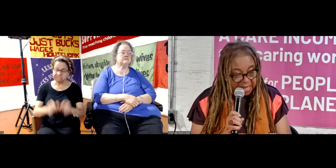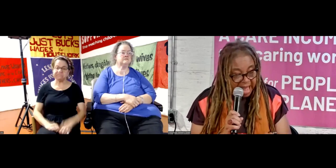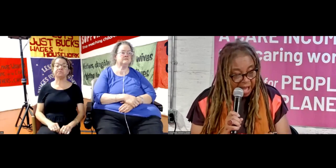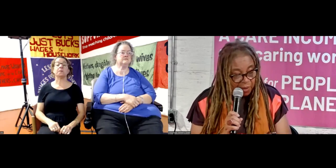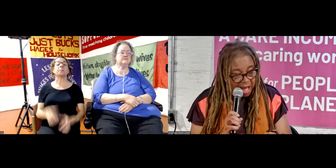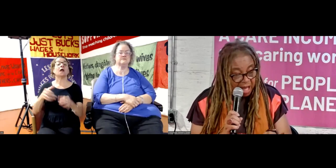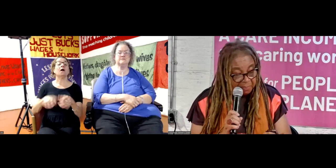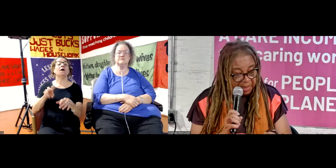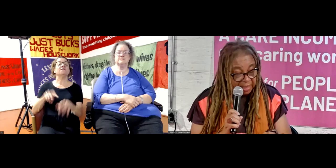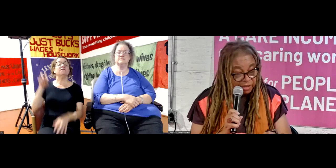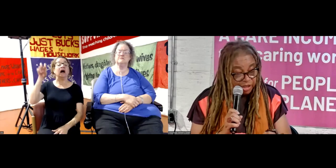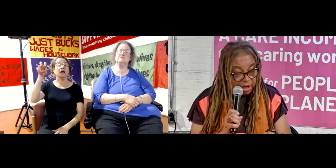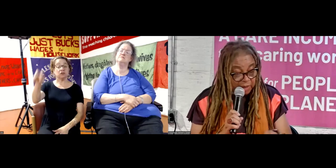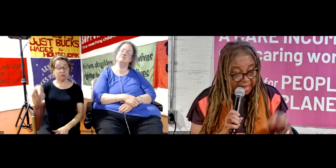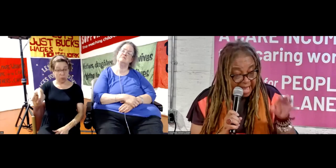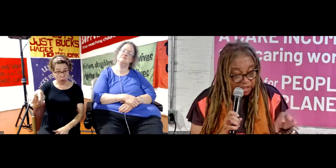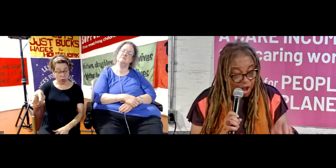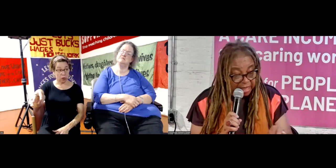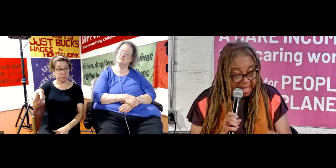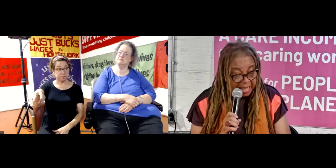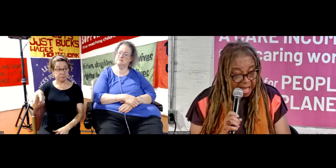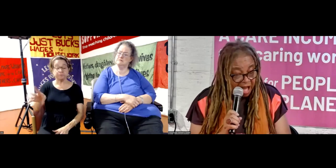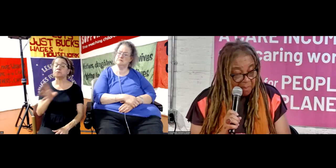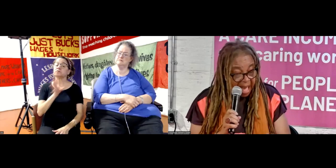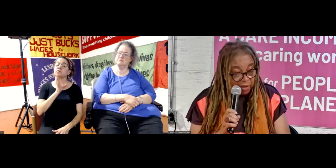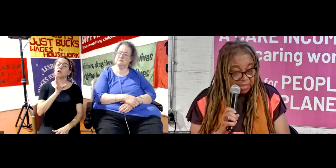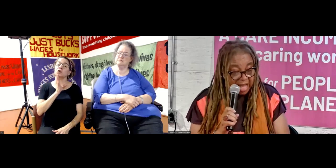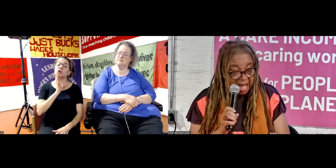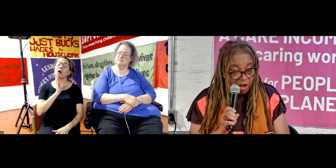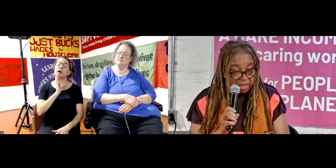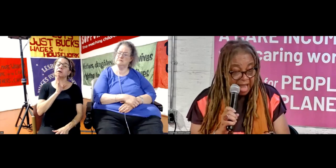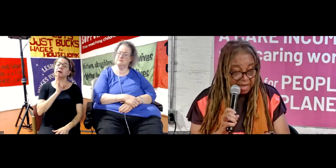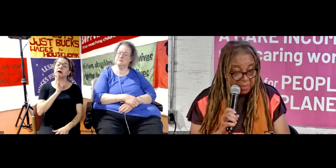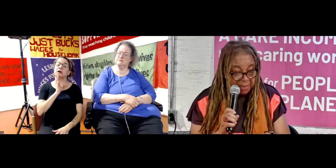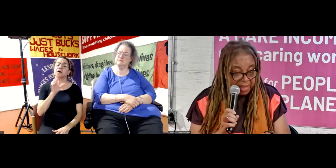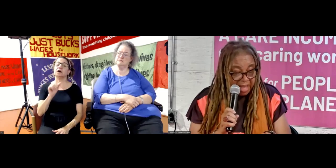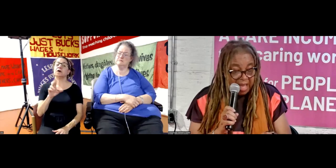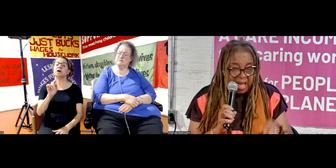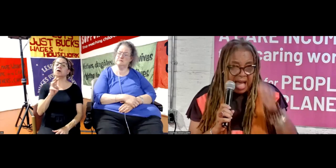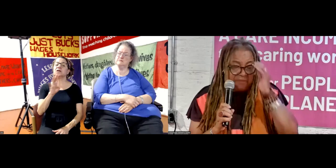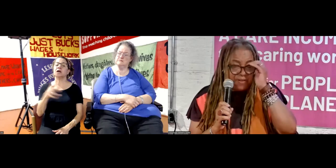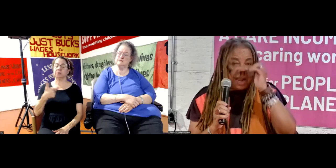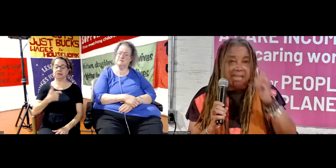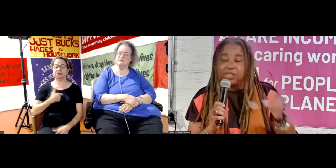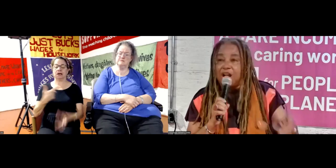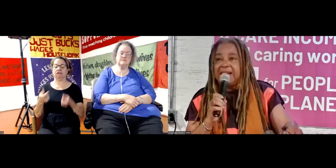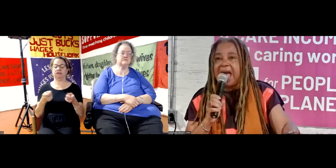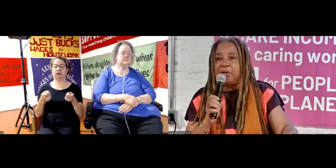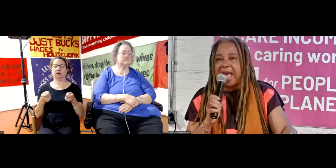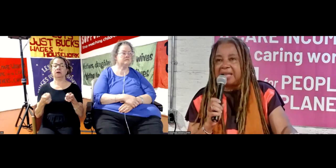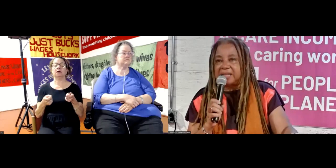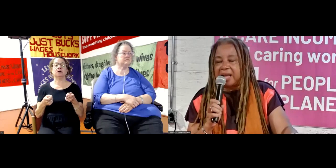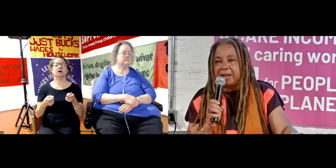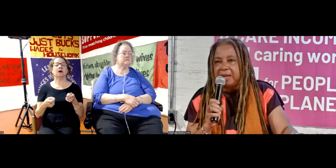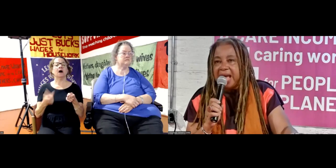little bit now, you know, again talking about autonomy. For I started